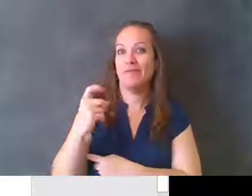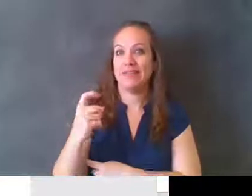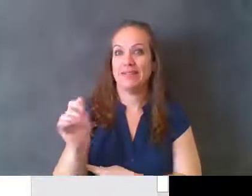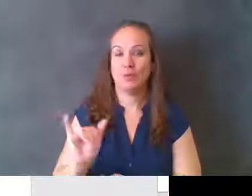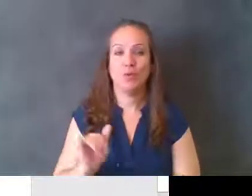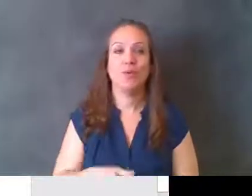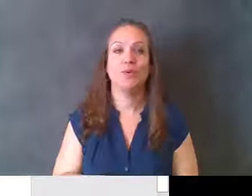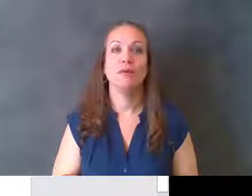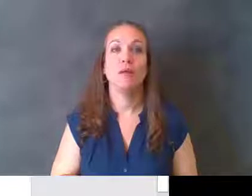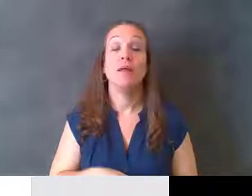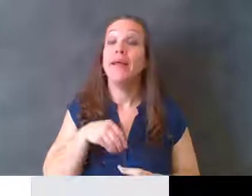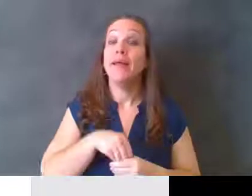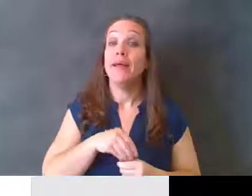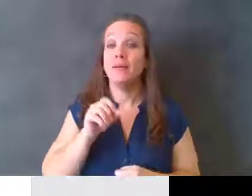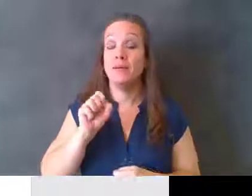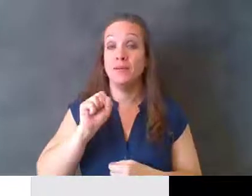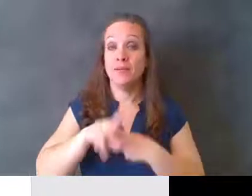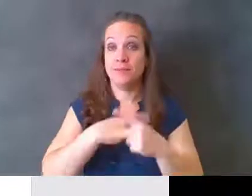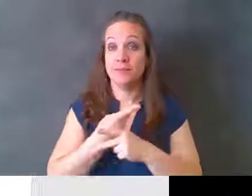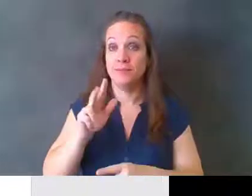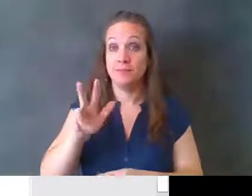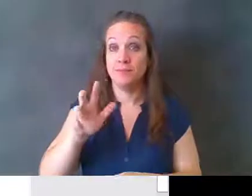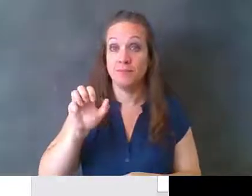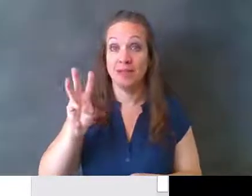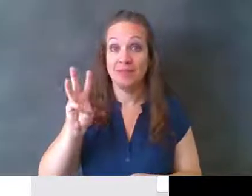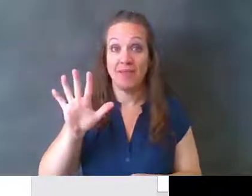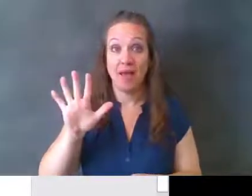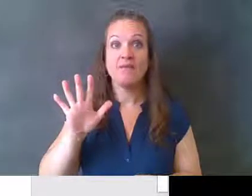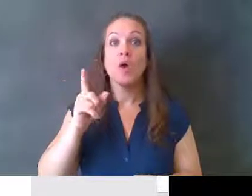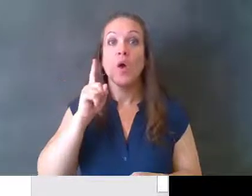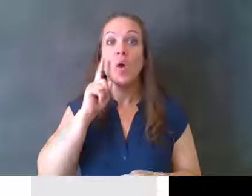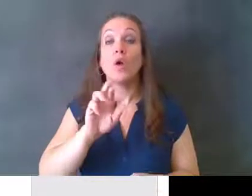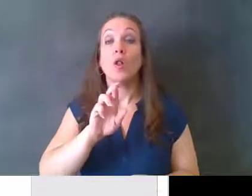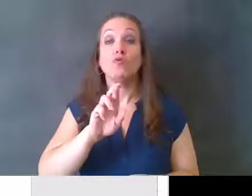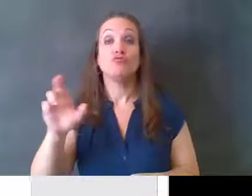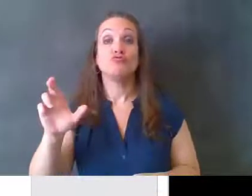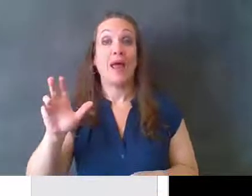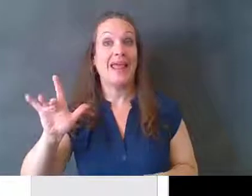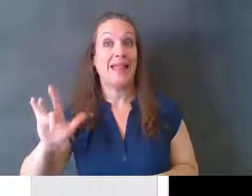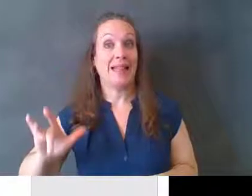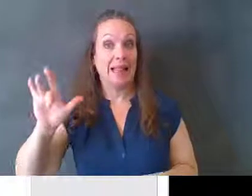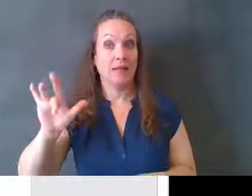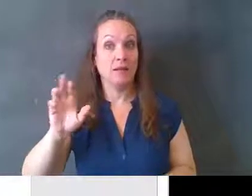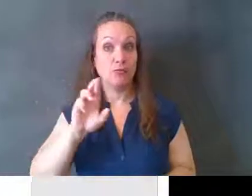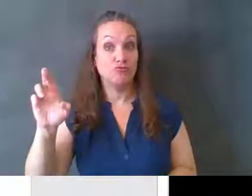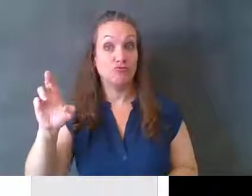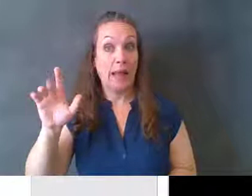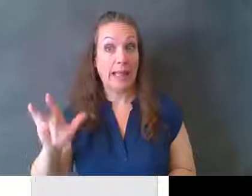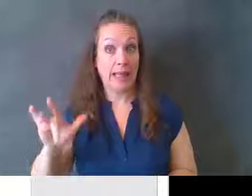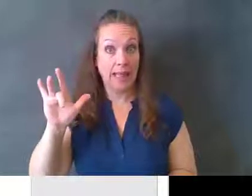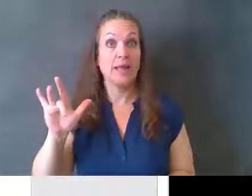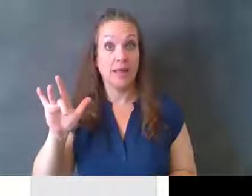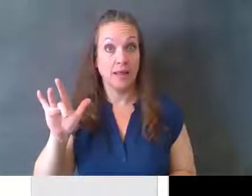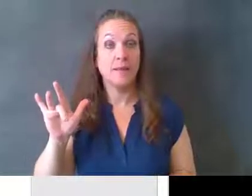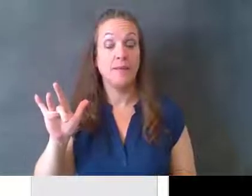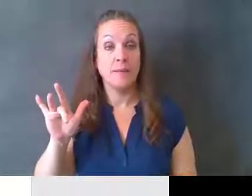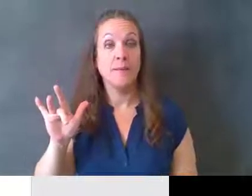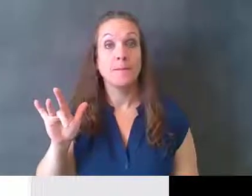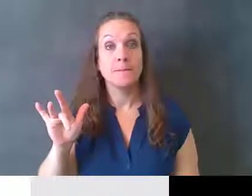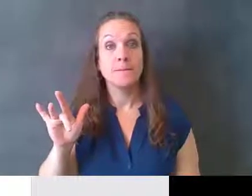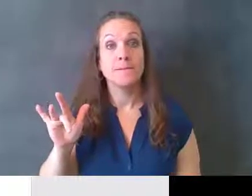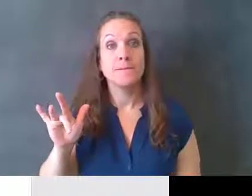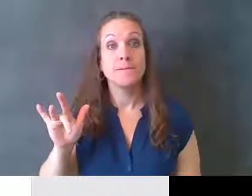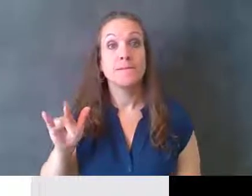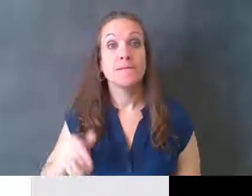it, we're going to right-click on our image, and it's going to, sorry, let me scroll a bit. So I'm right-clicking